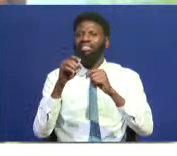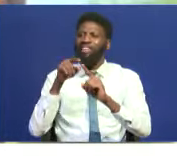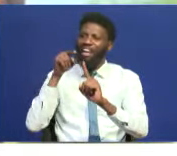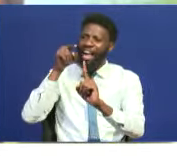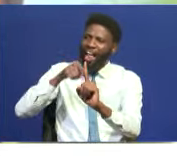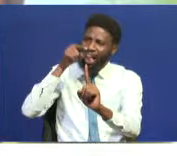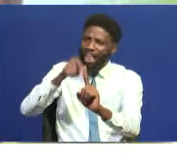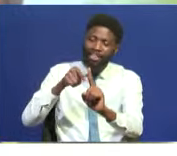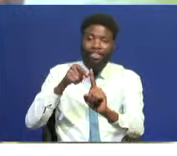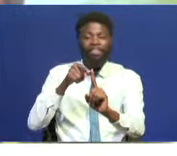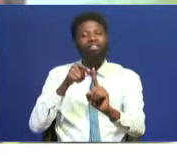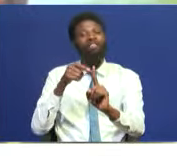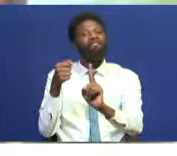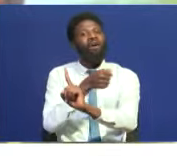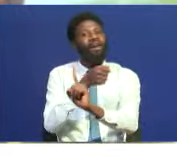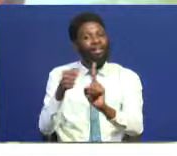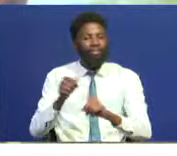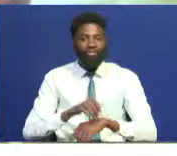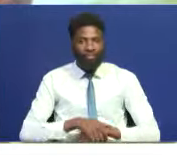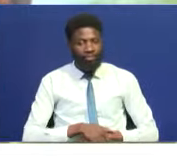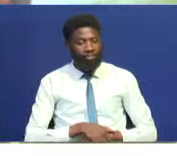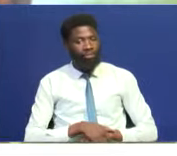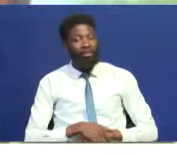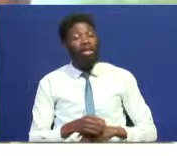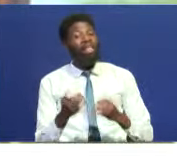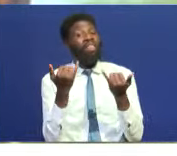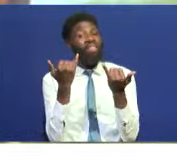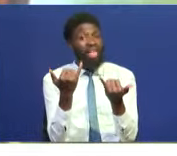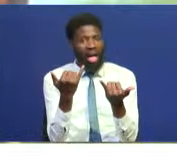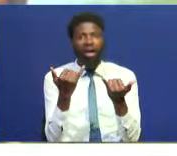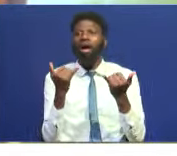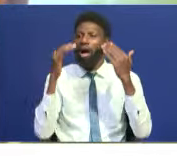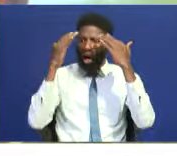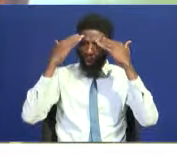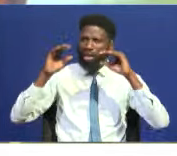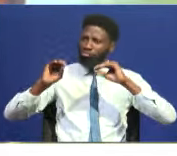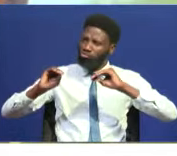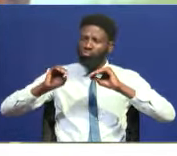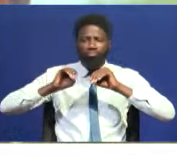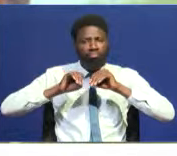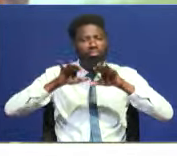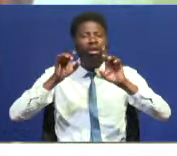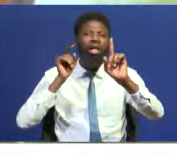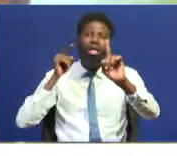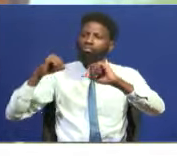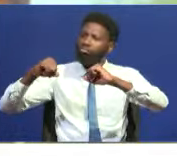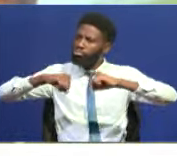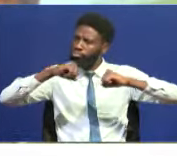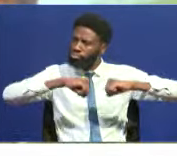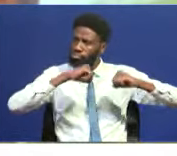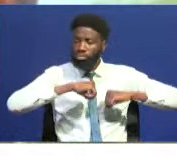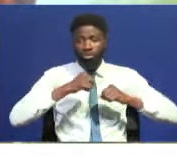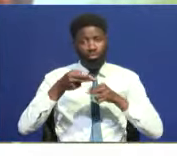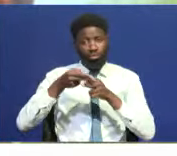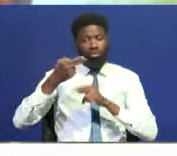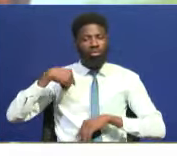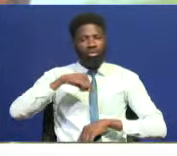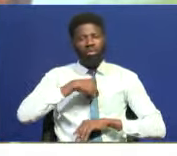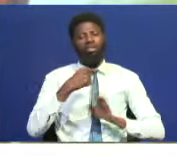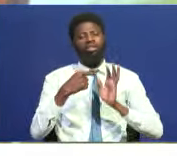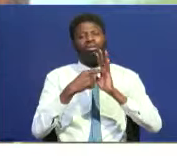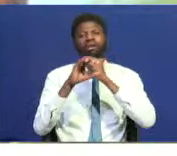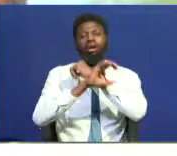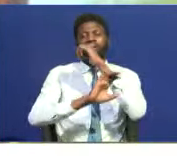fora and media platforms are ongoing to build consensus, and we will soon present the country position